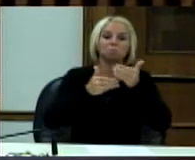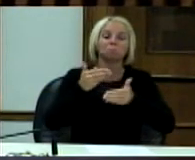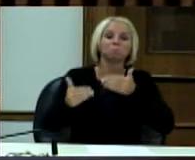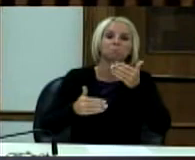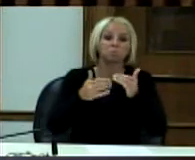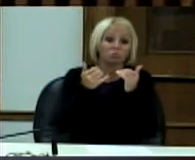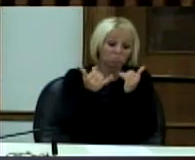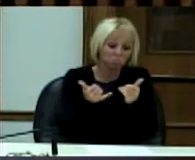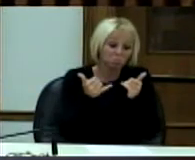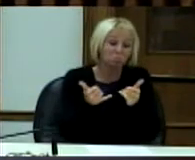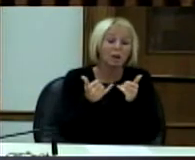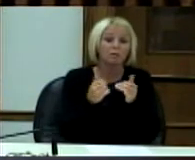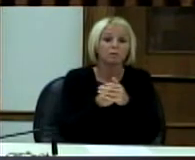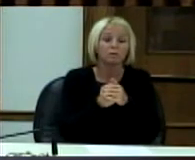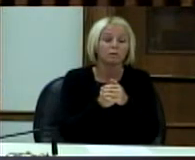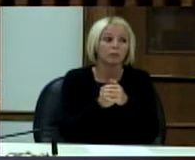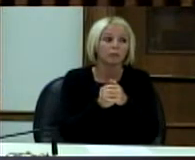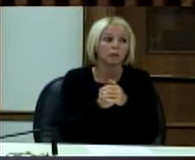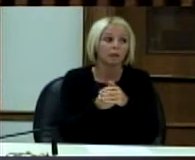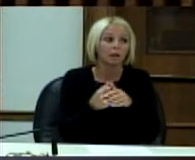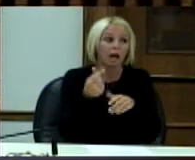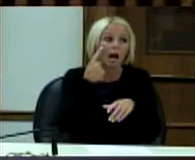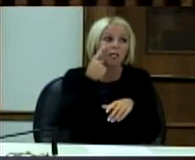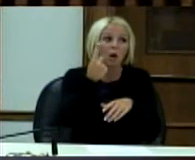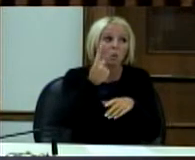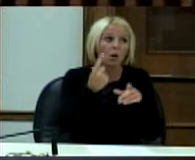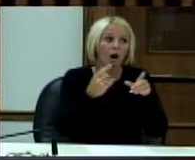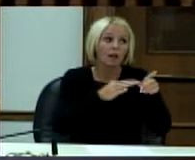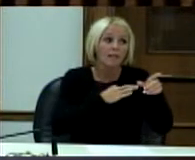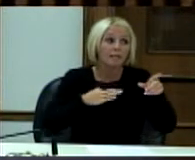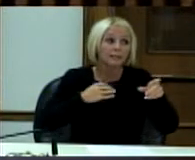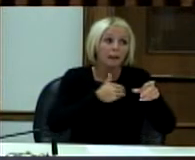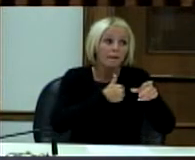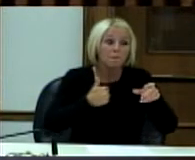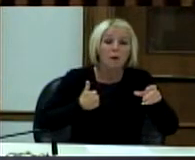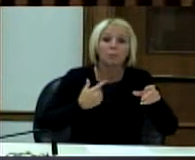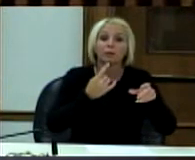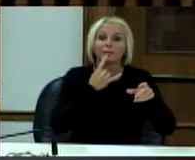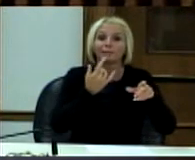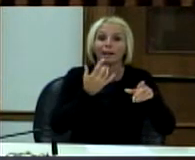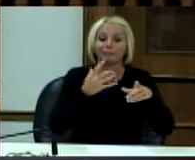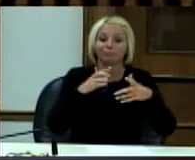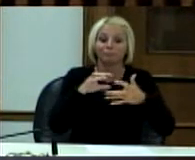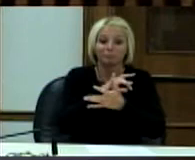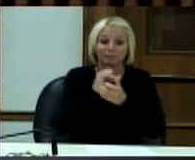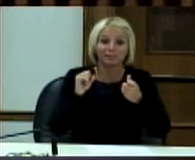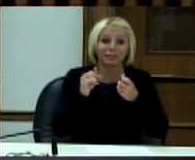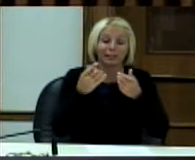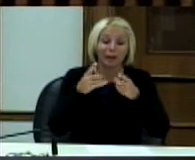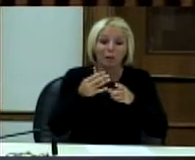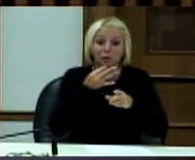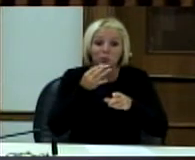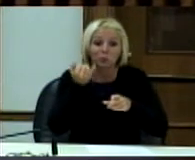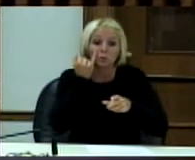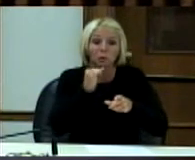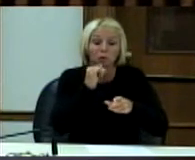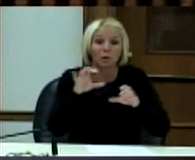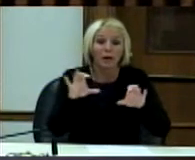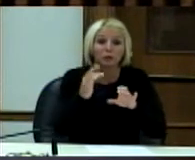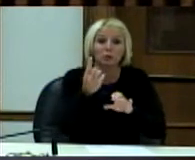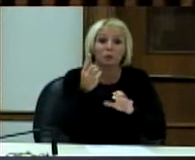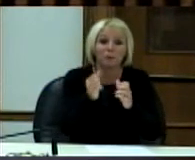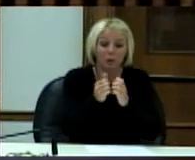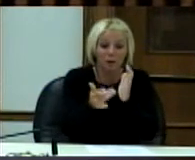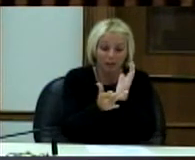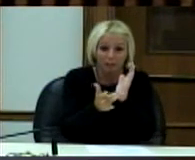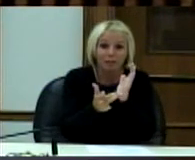date. One of the staff members said we're kind of a wreck waiting to happen right now. if we don't do